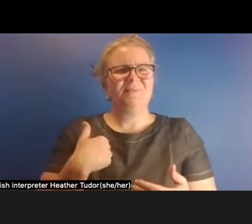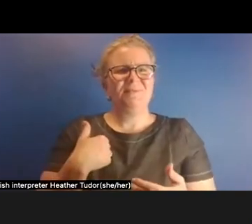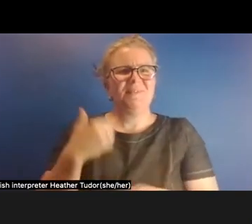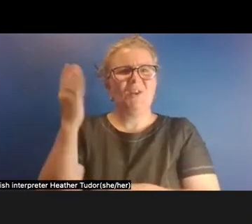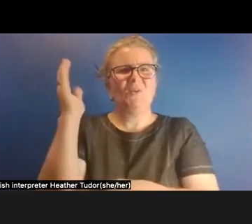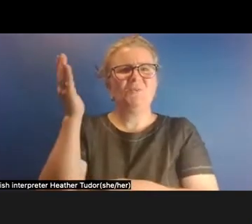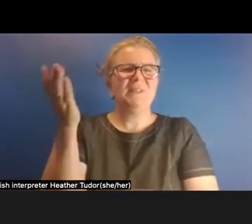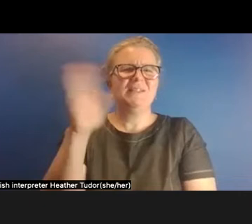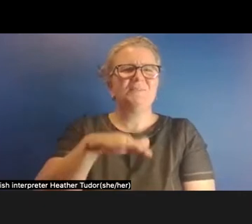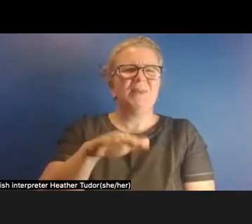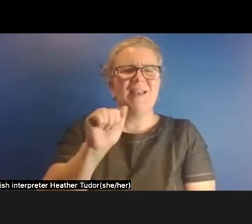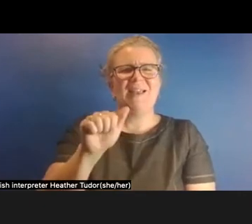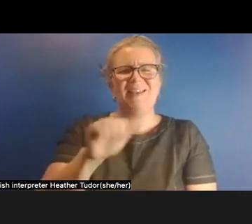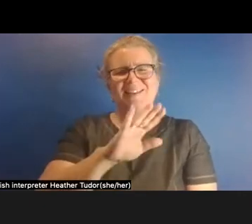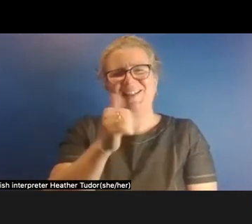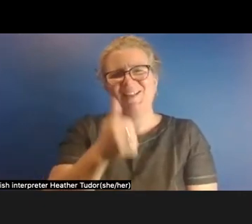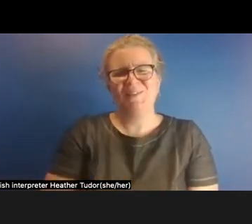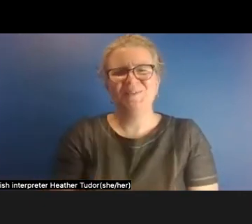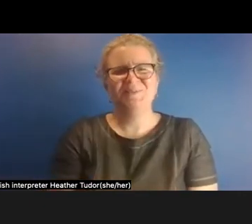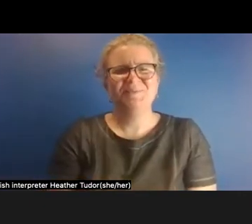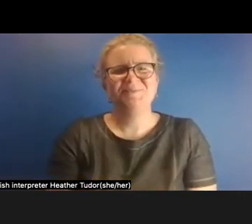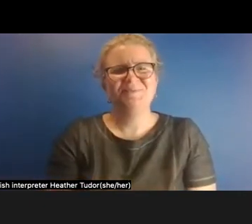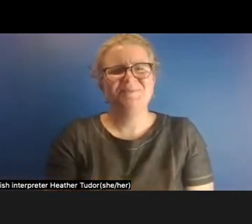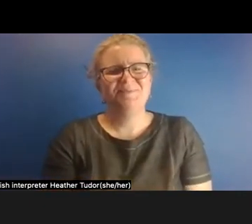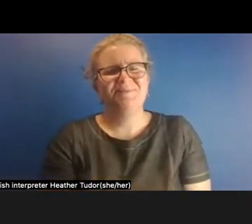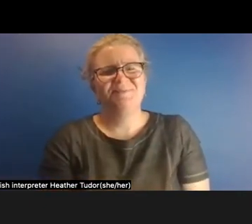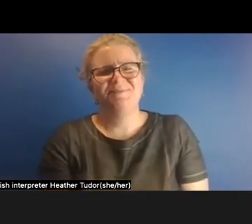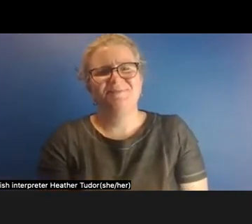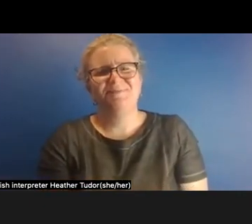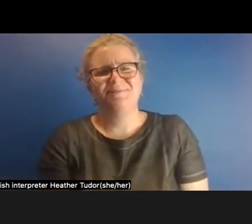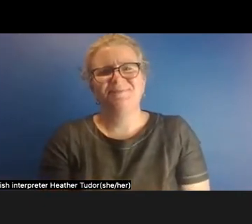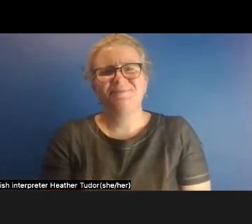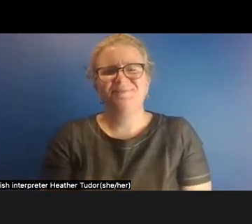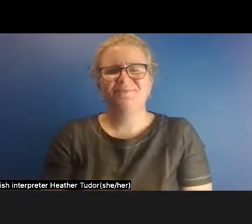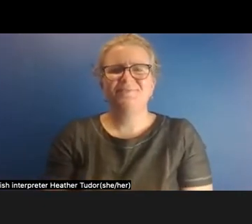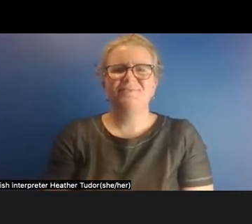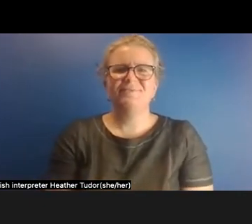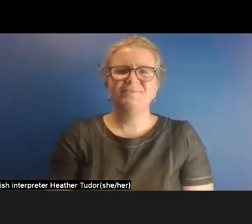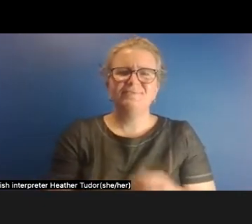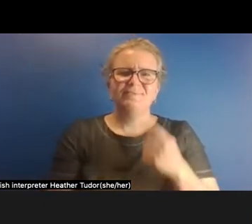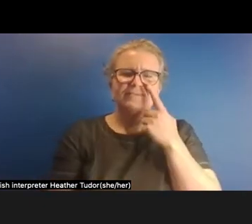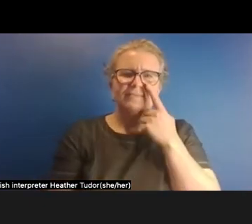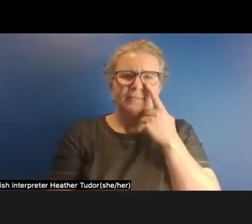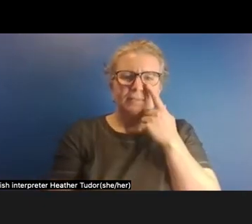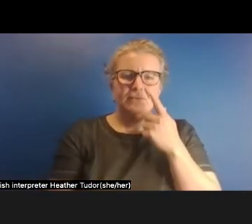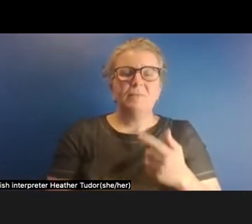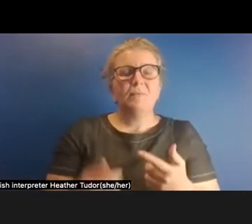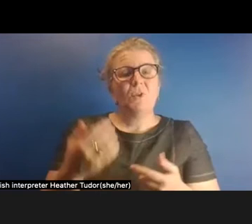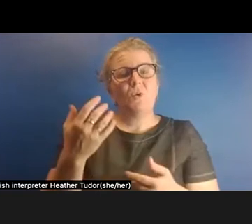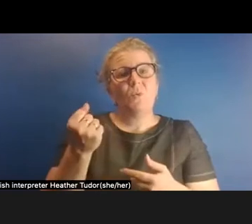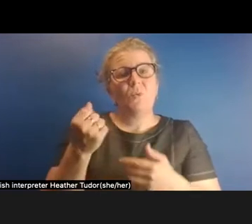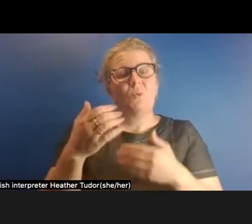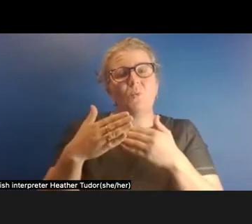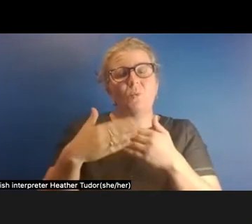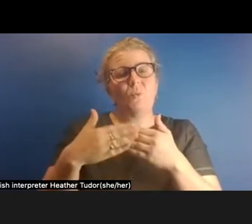just wait for them to show up. Hello. Hi. Great. We have some people who have just joined us for the